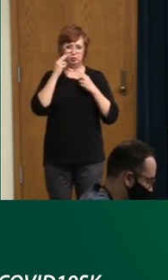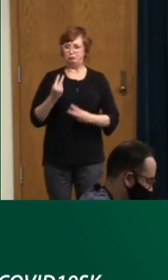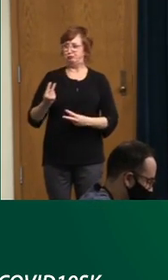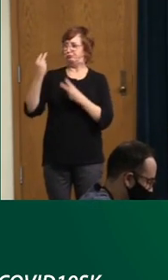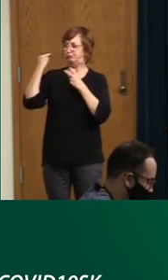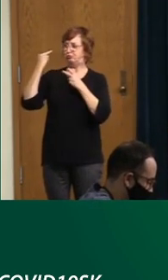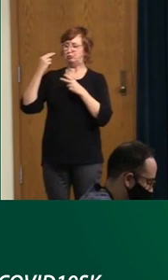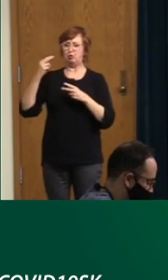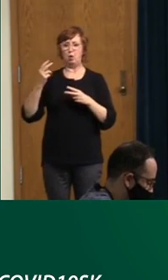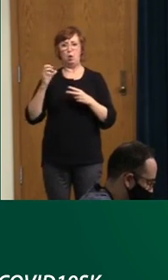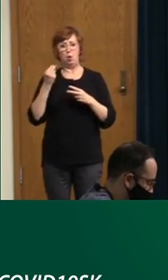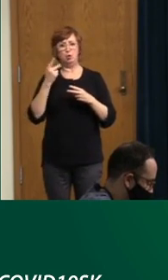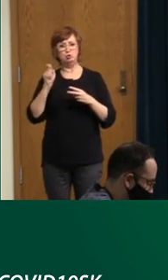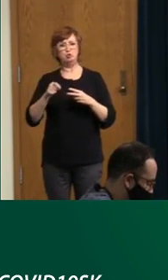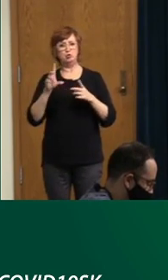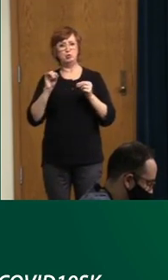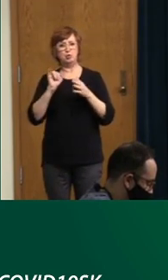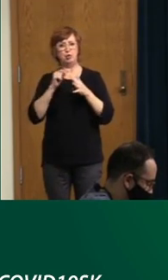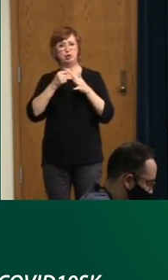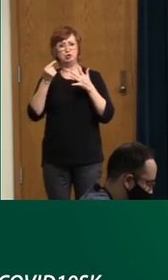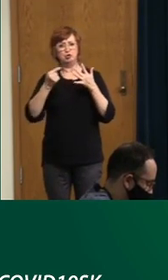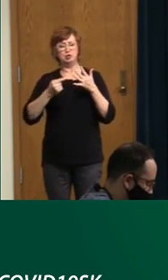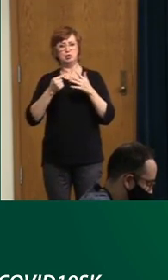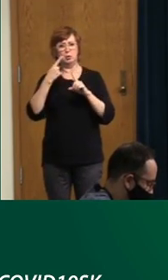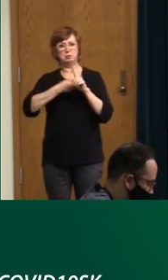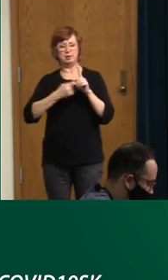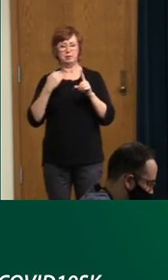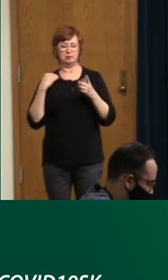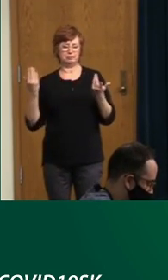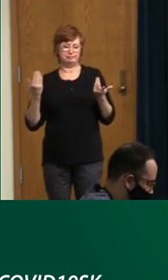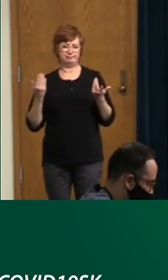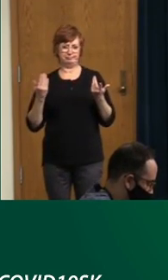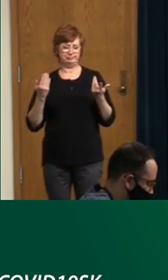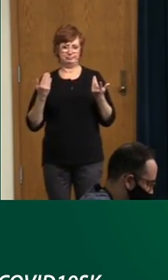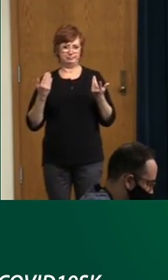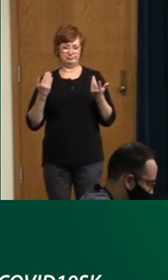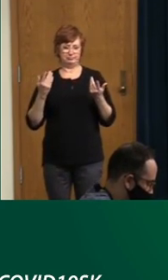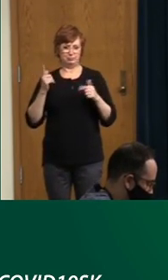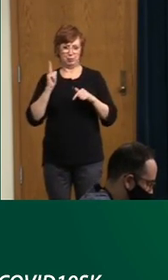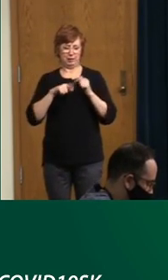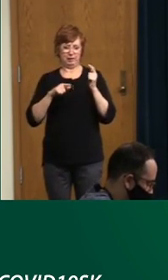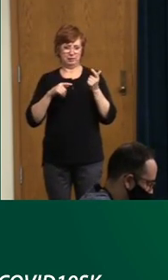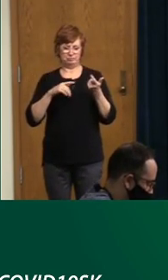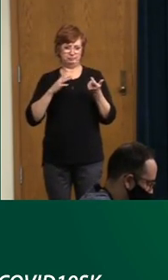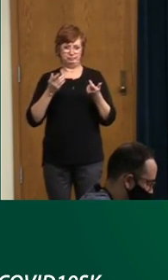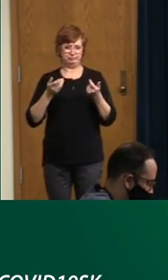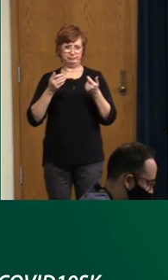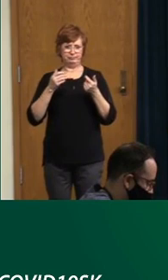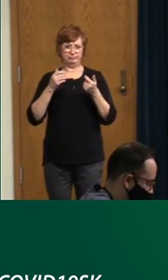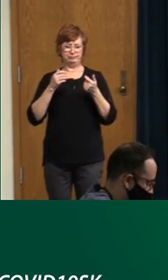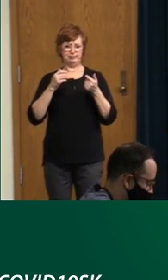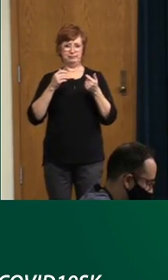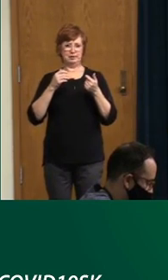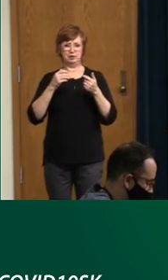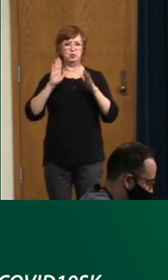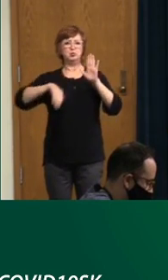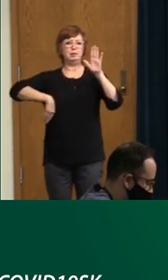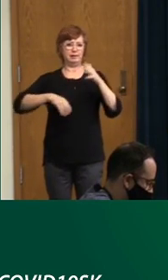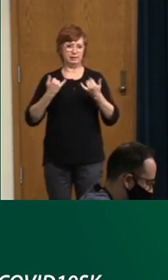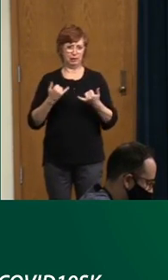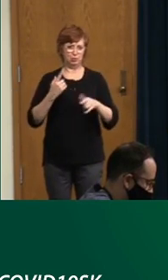point in time, we're making the best decisions that we possibly can. I don't know, Dr. Shahab, if you had anything to add? Yeah, I